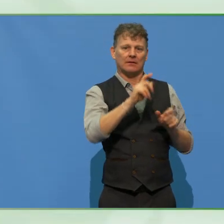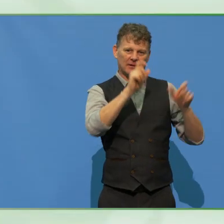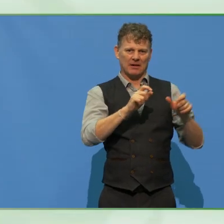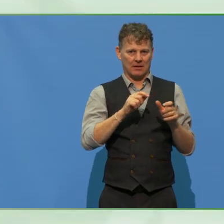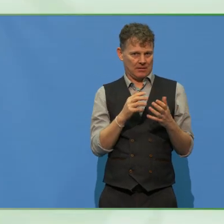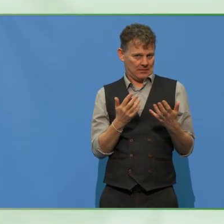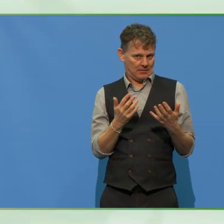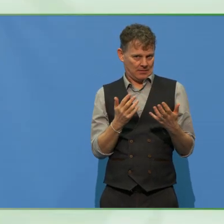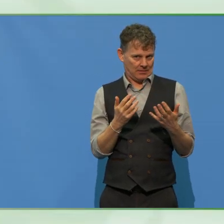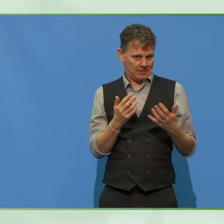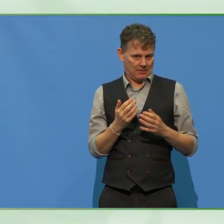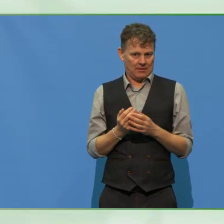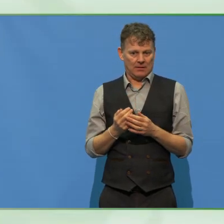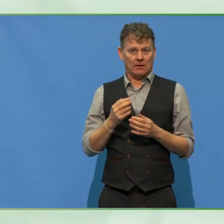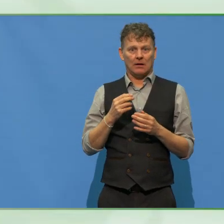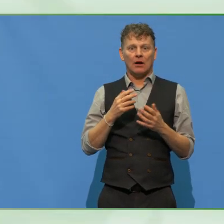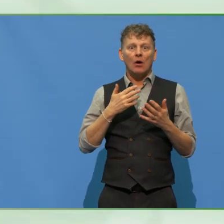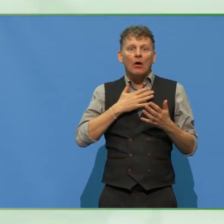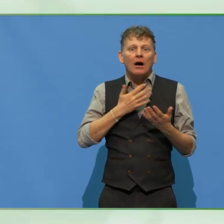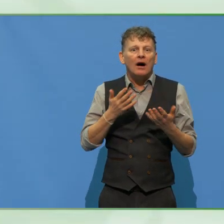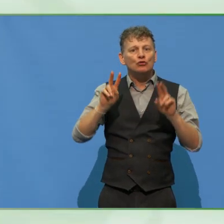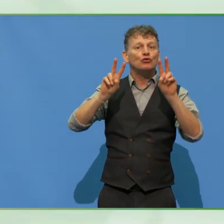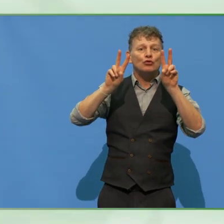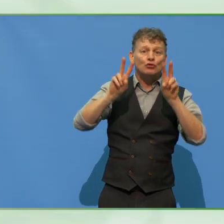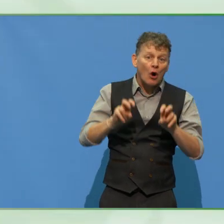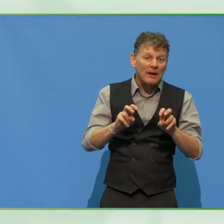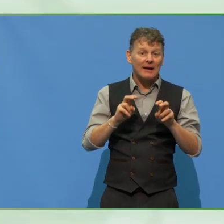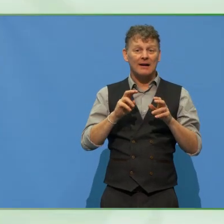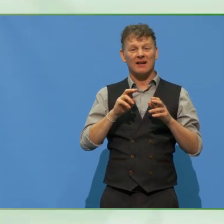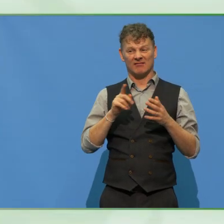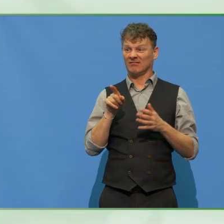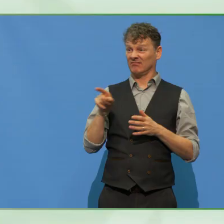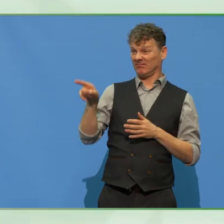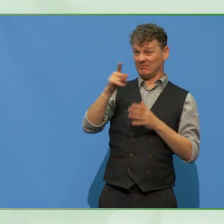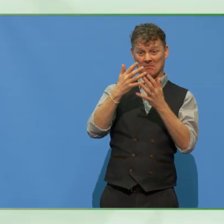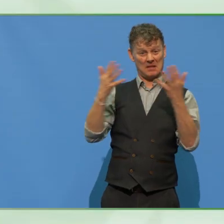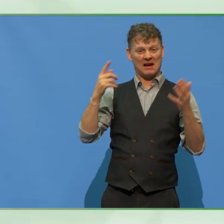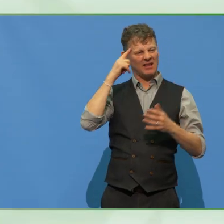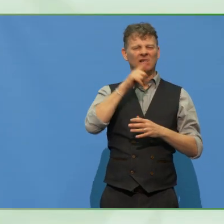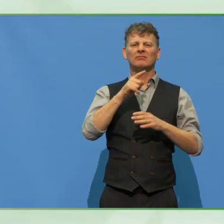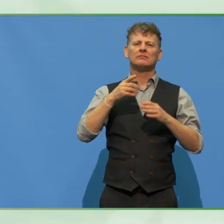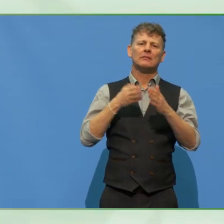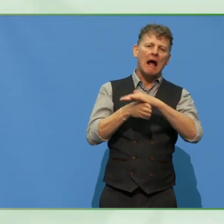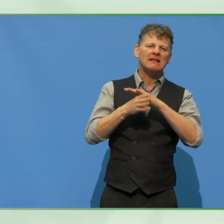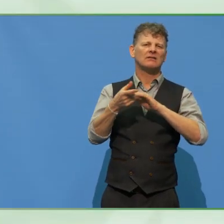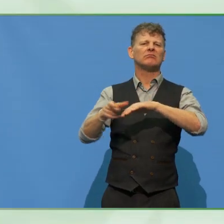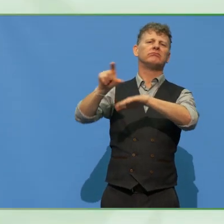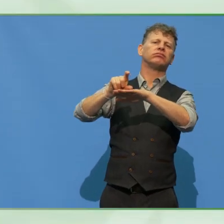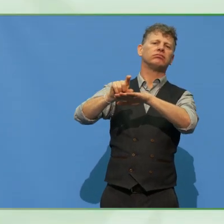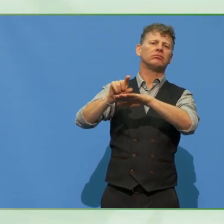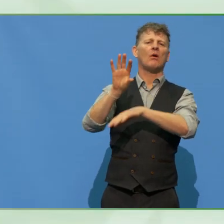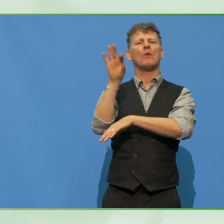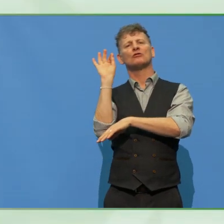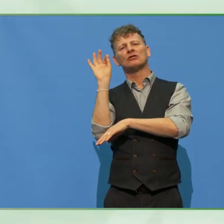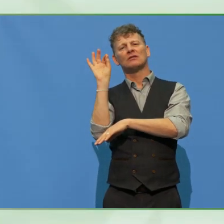200,000 people whirring on a topic that some believe should be optional. That doesn't always get the light and